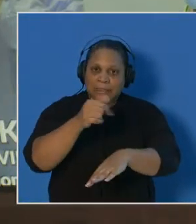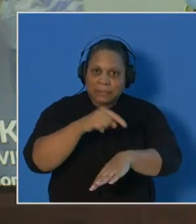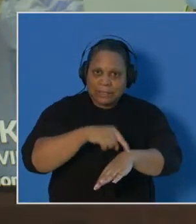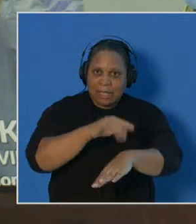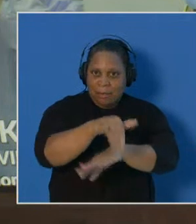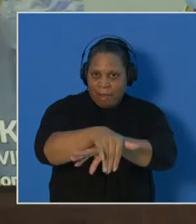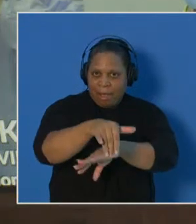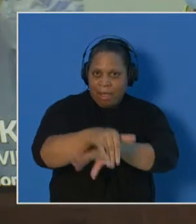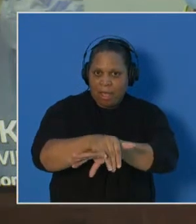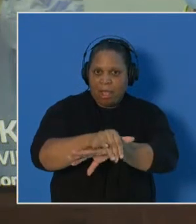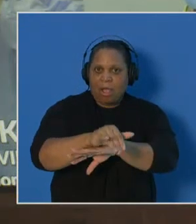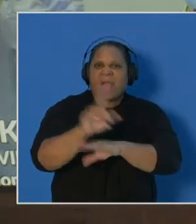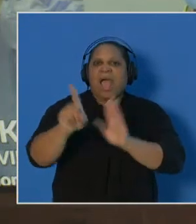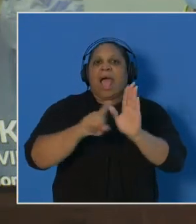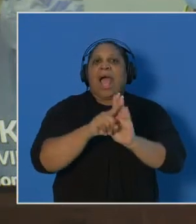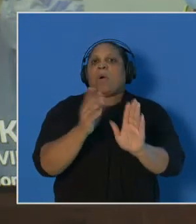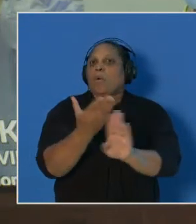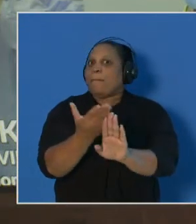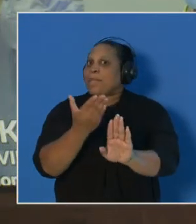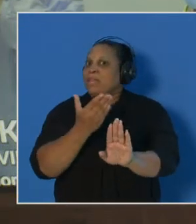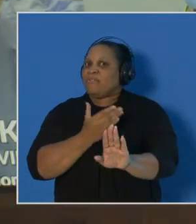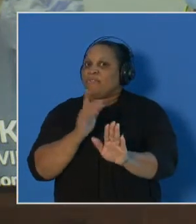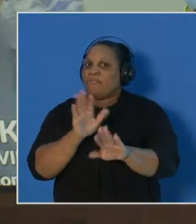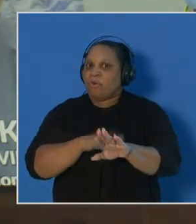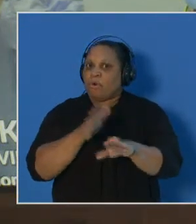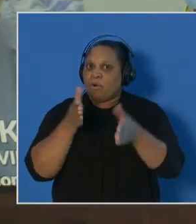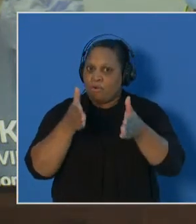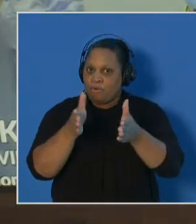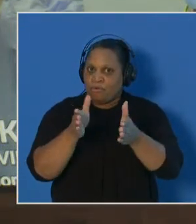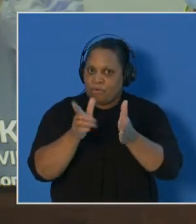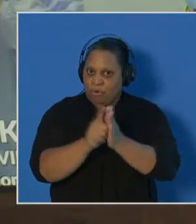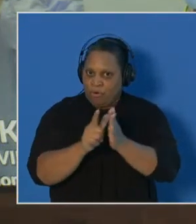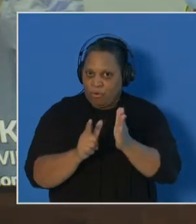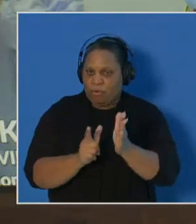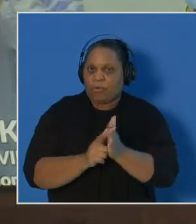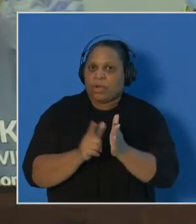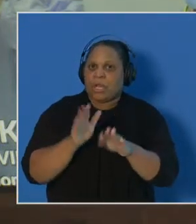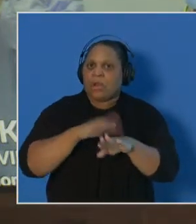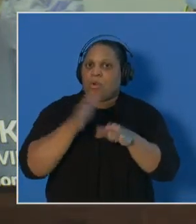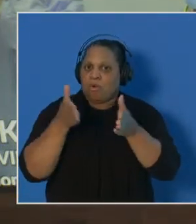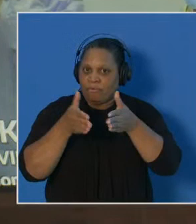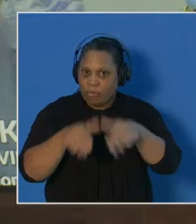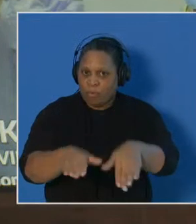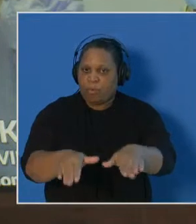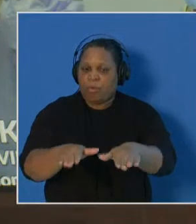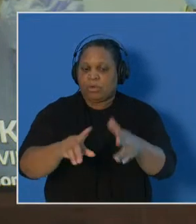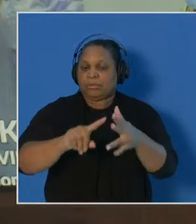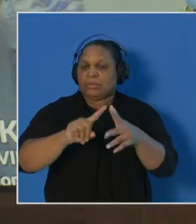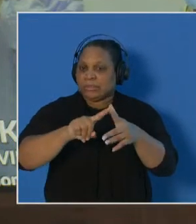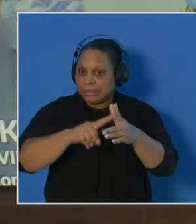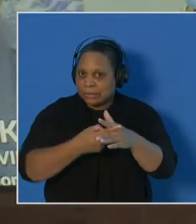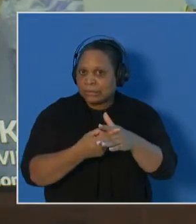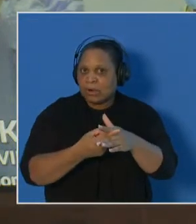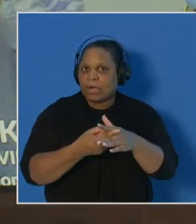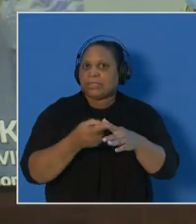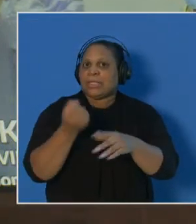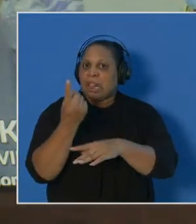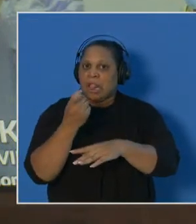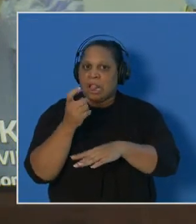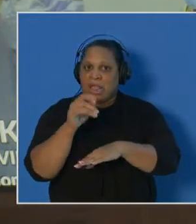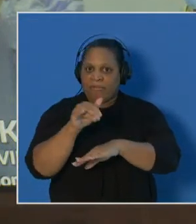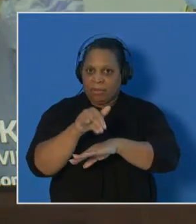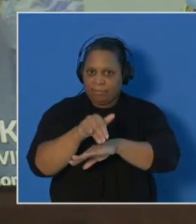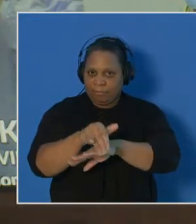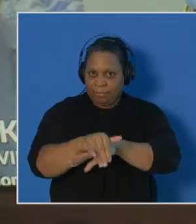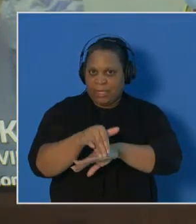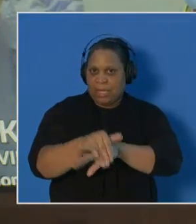is 1 hour before curfew begins at 11 p.m. Therefore, all